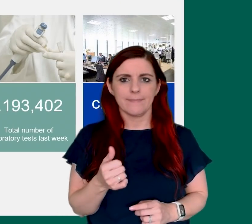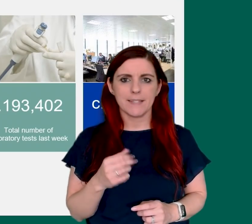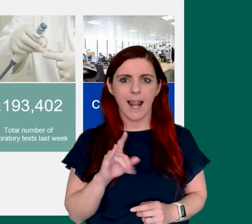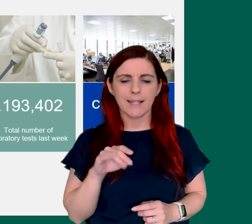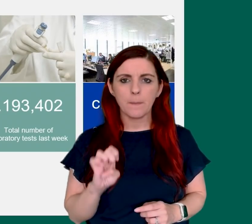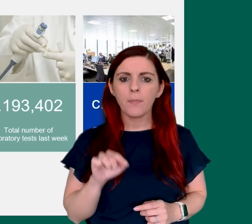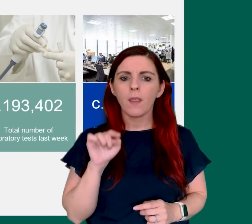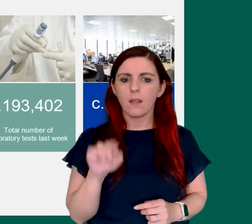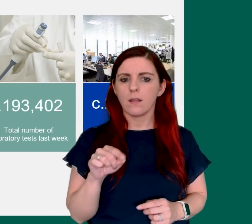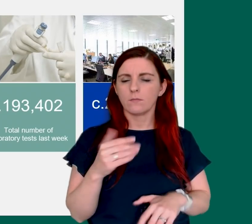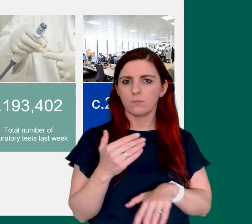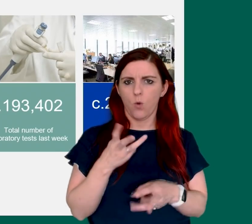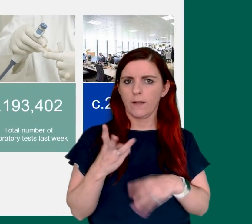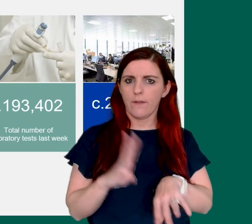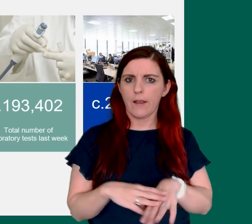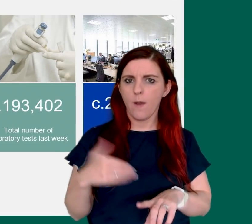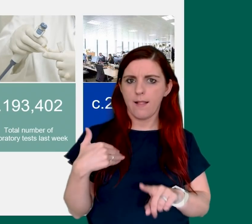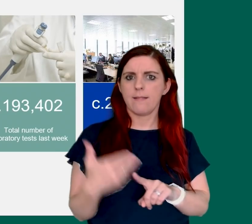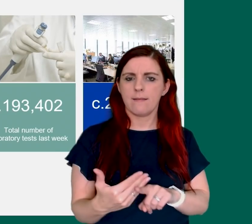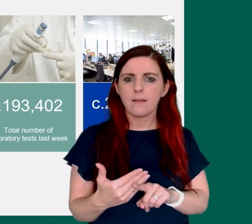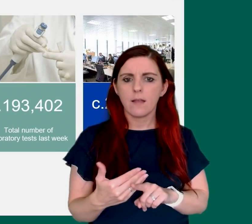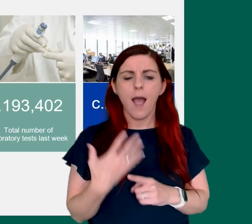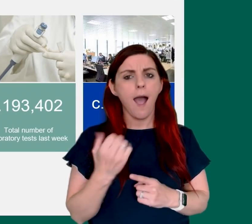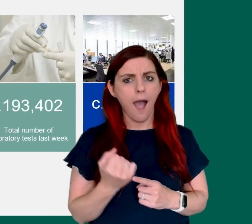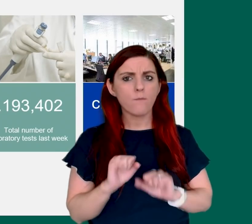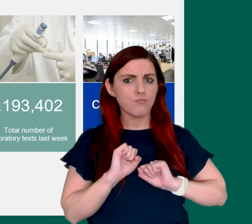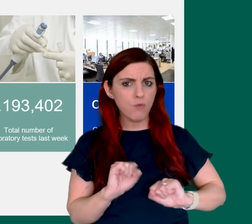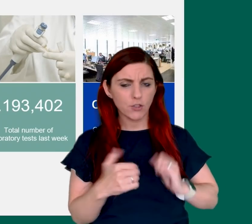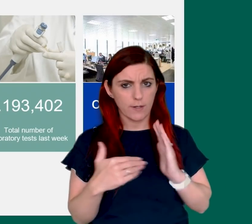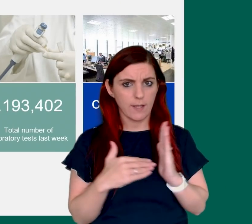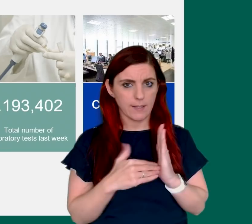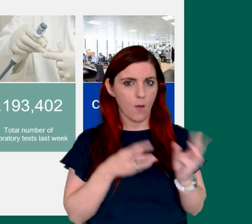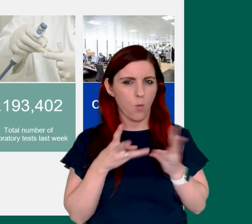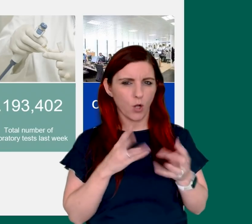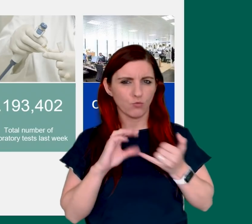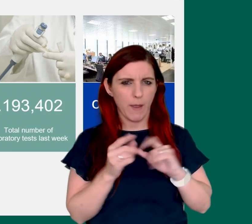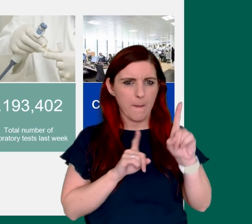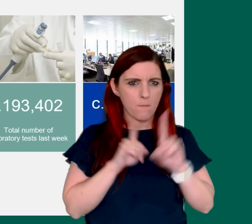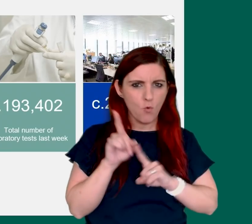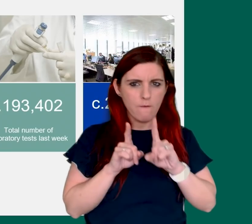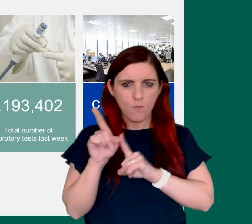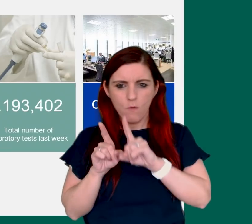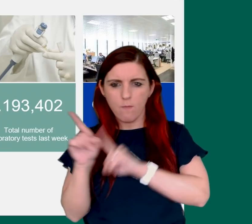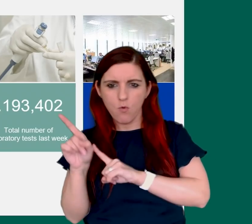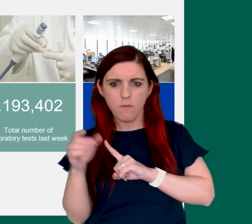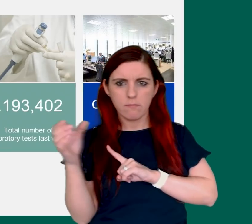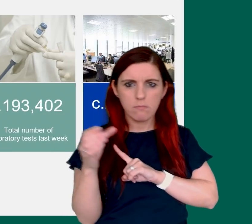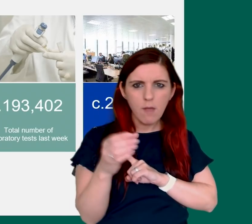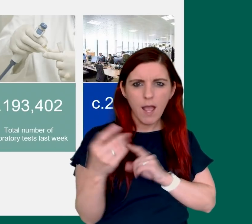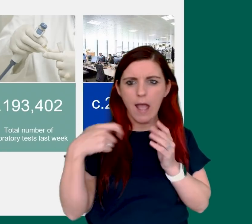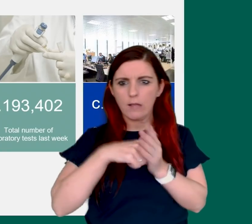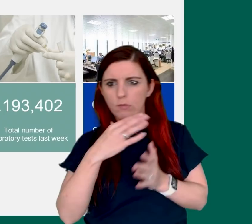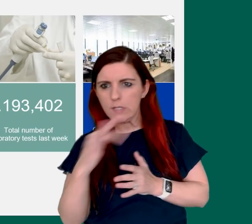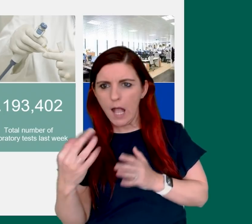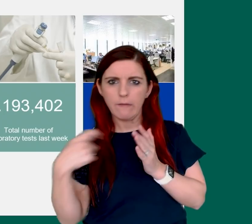And that has functioned generally very well. So there certainly are some strains at the moment, and we're working to try and improve those through the various measures that I mentioned